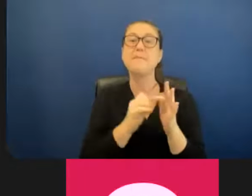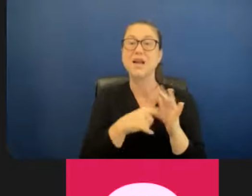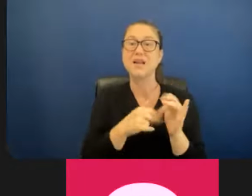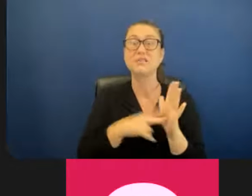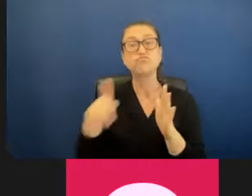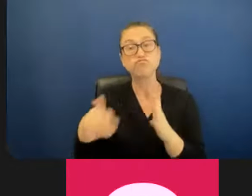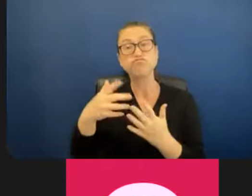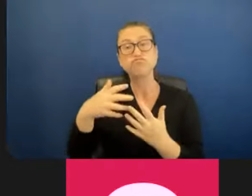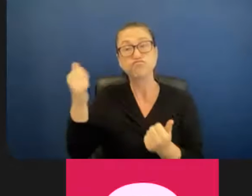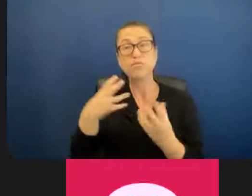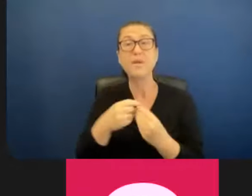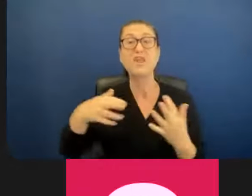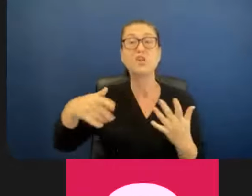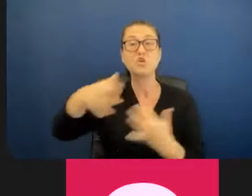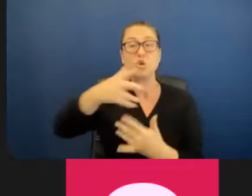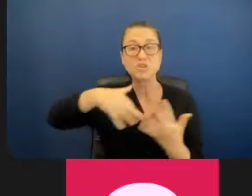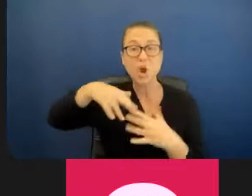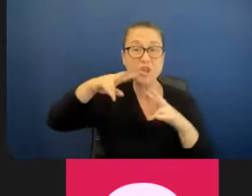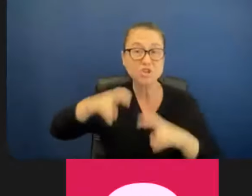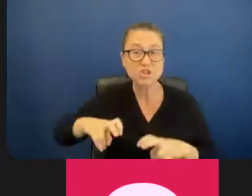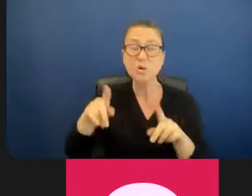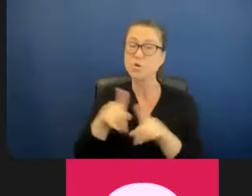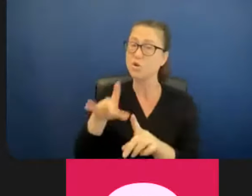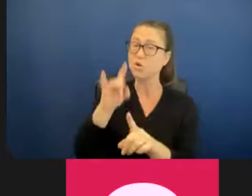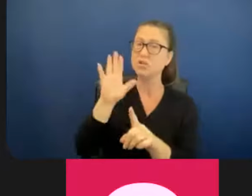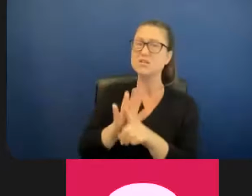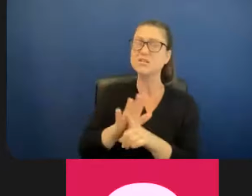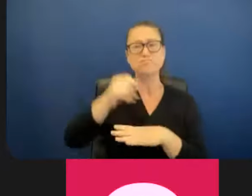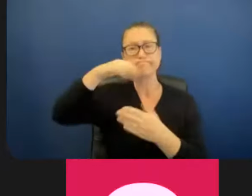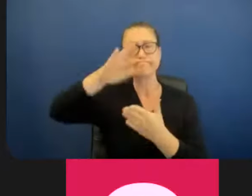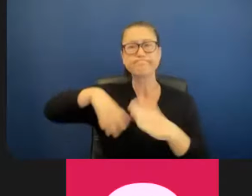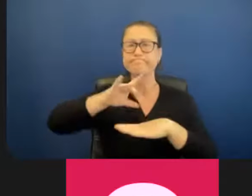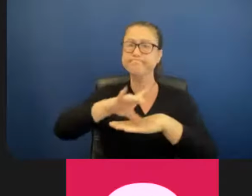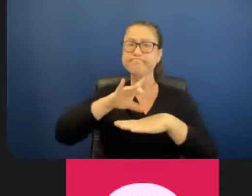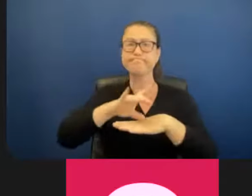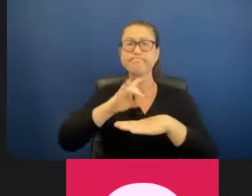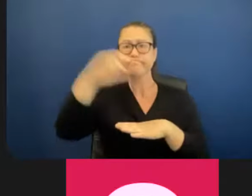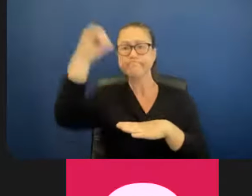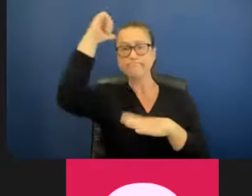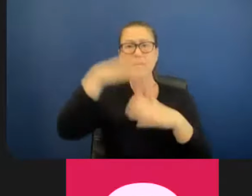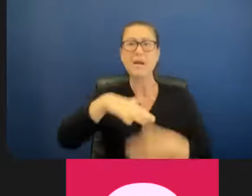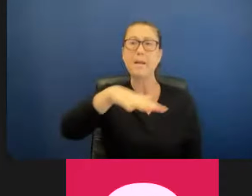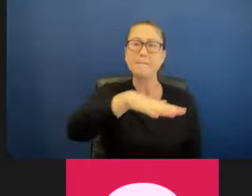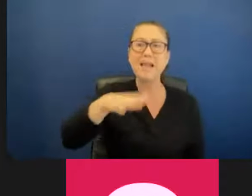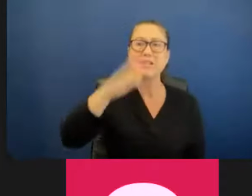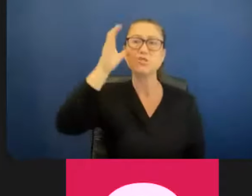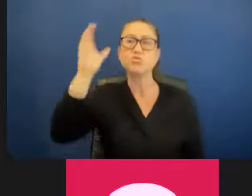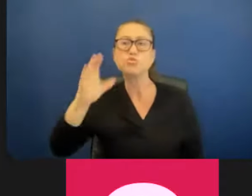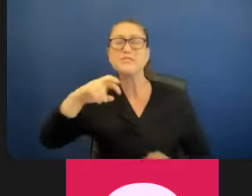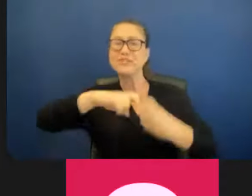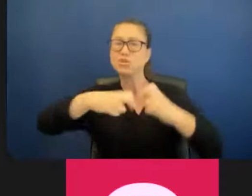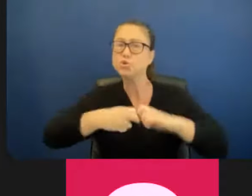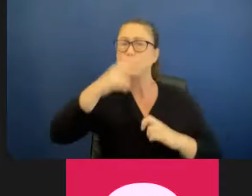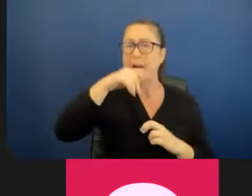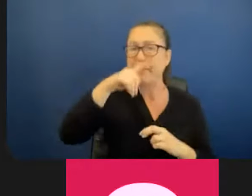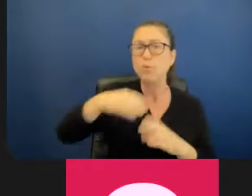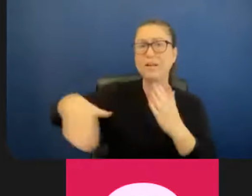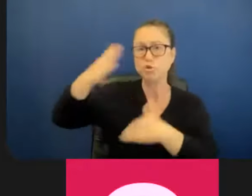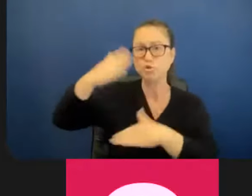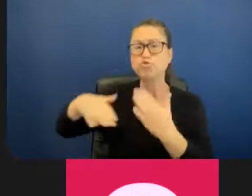in sociology and is an experienced consultant with a great depth of knowledge about place, rural and regional issues, young people and history